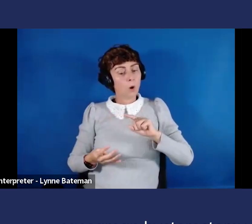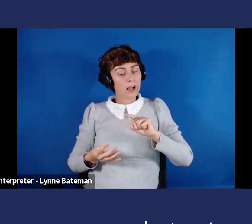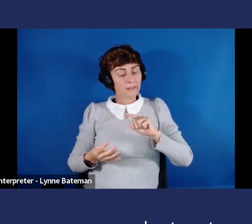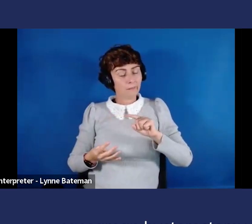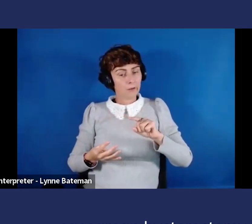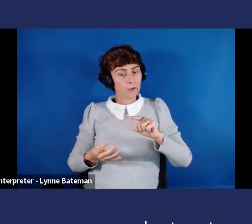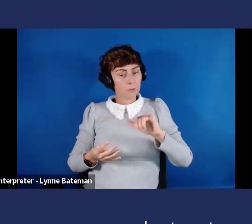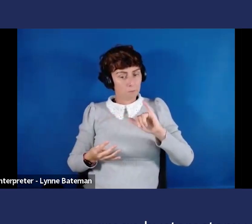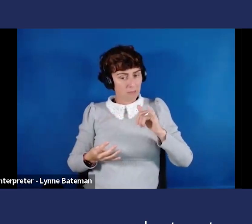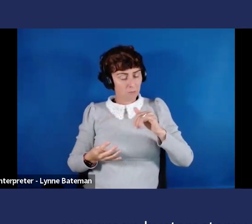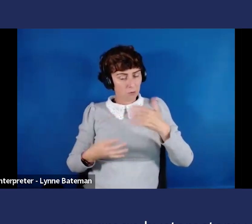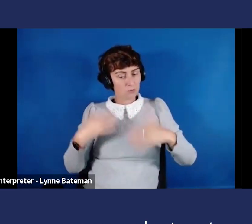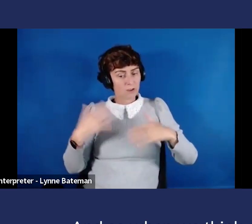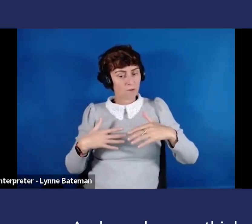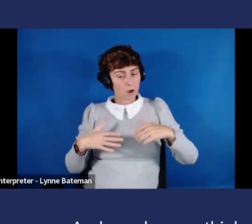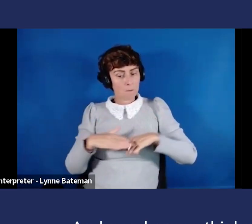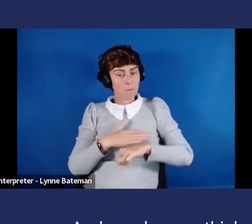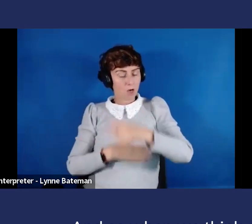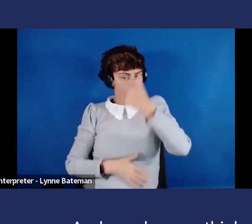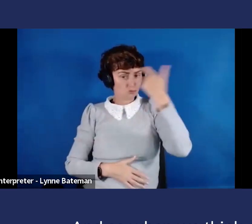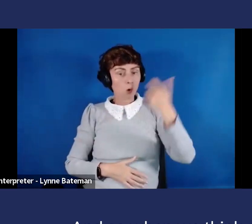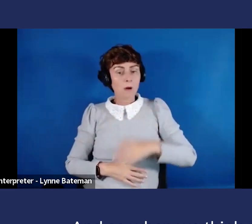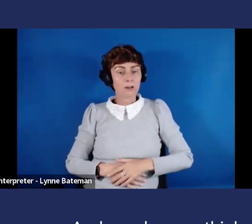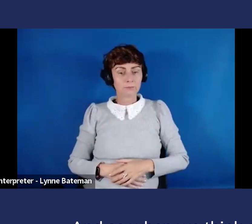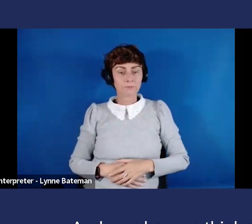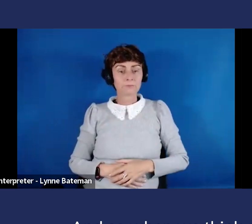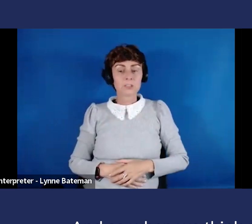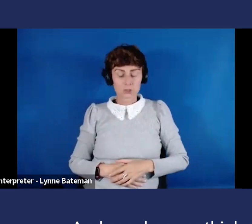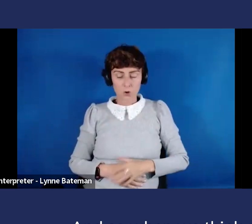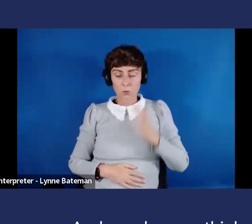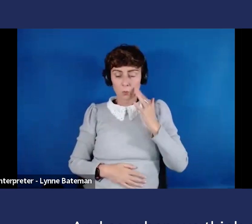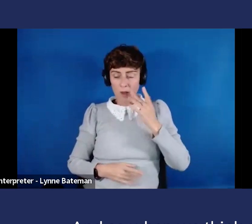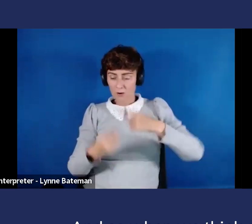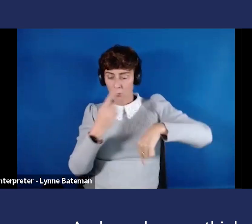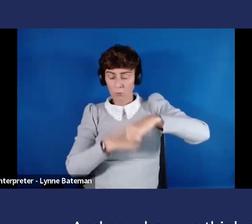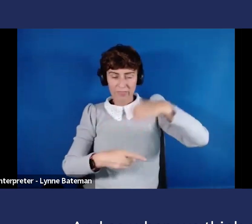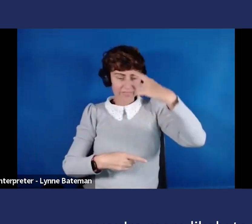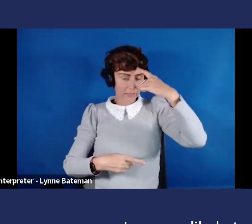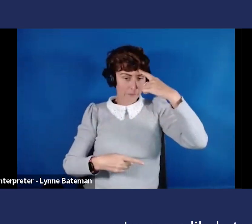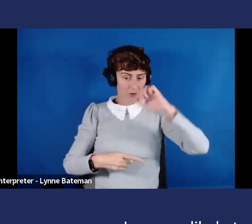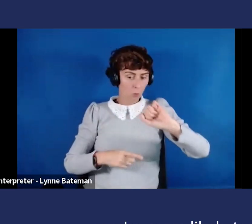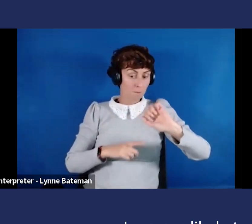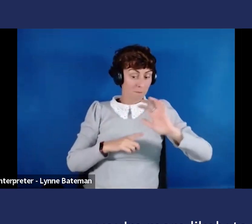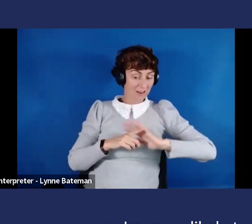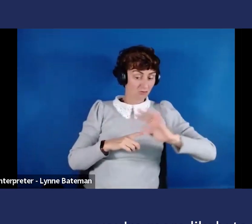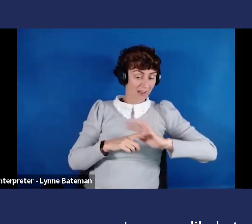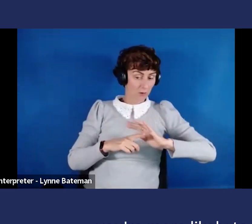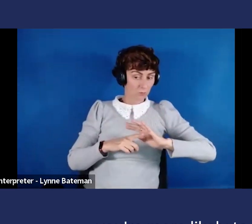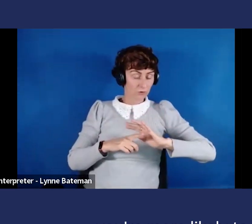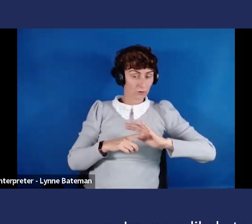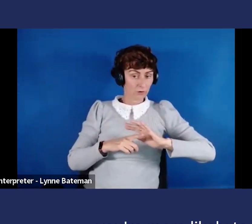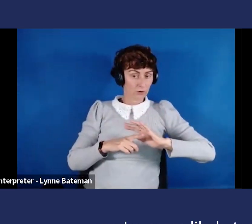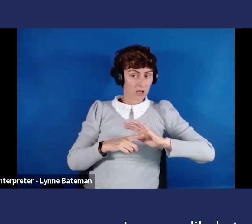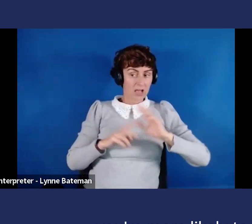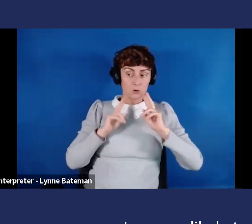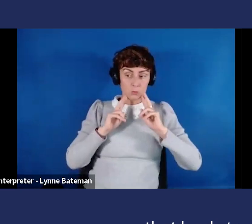increased chances of having birth traumas. And so when we think about if you're from an ethnic minority background, you're more likely to experience